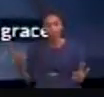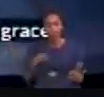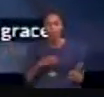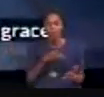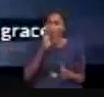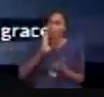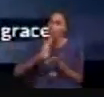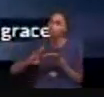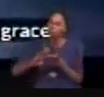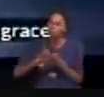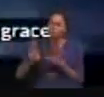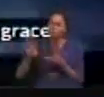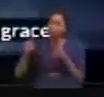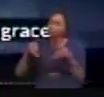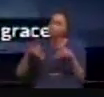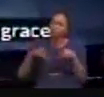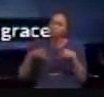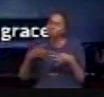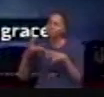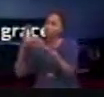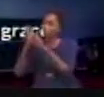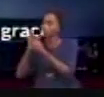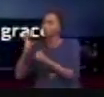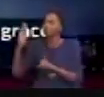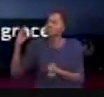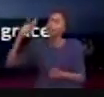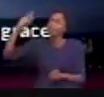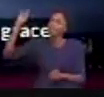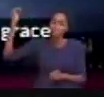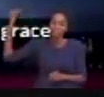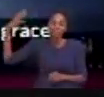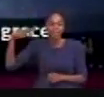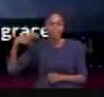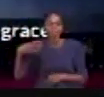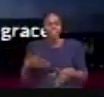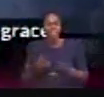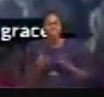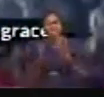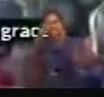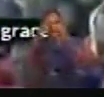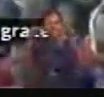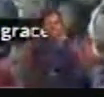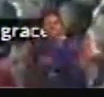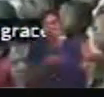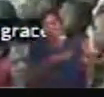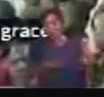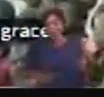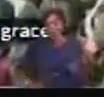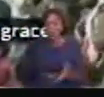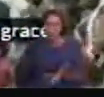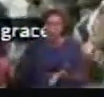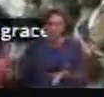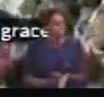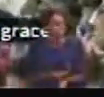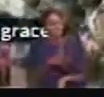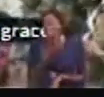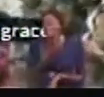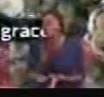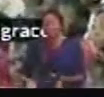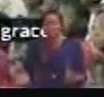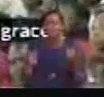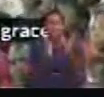are forgiven, accepted, received by His grace. Let the house of the Lord